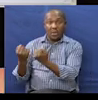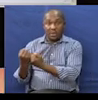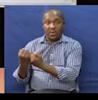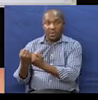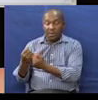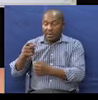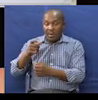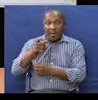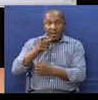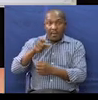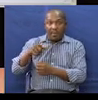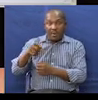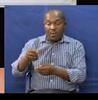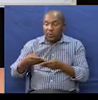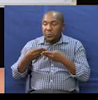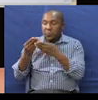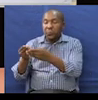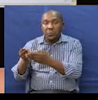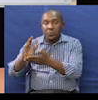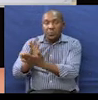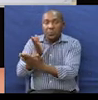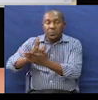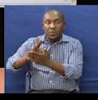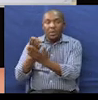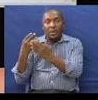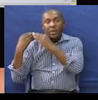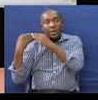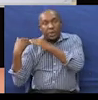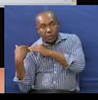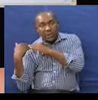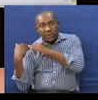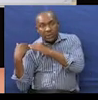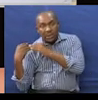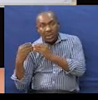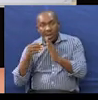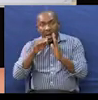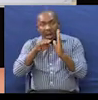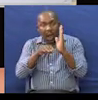people are assigned duties according to their positions in the society.